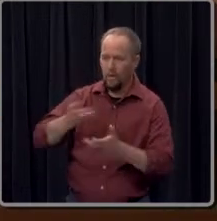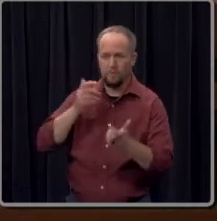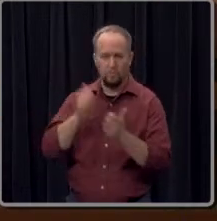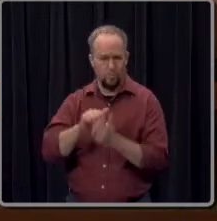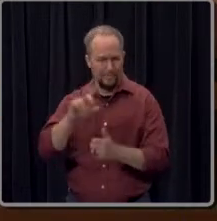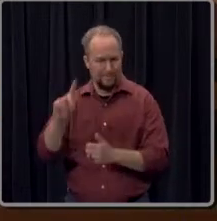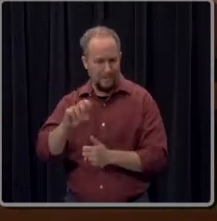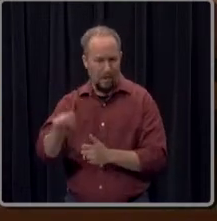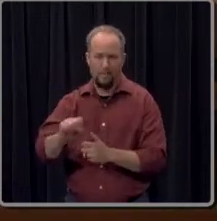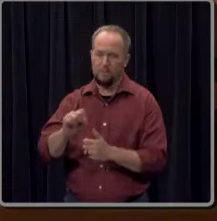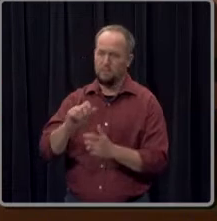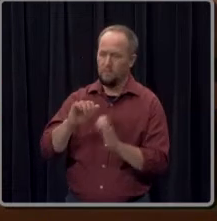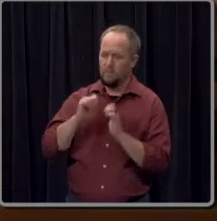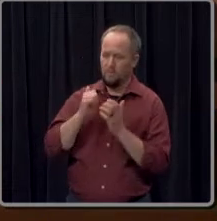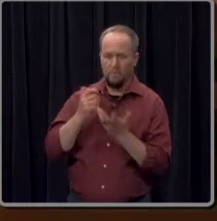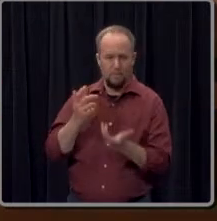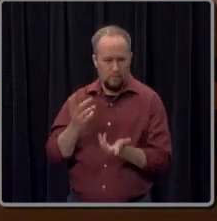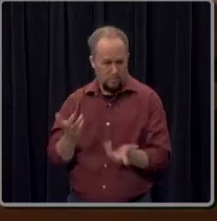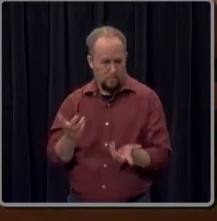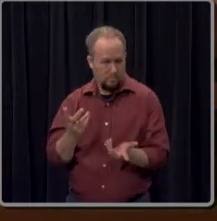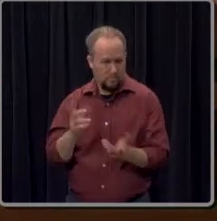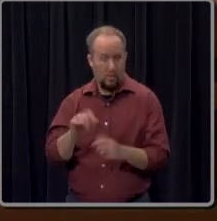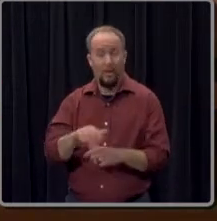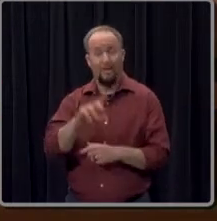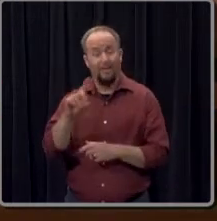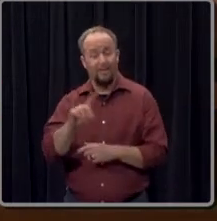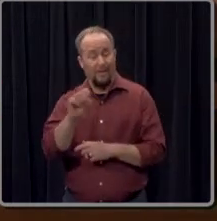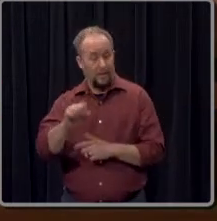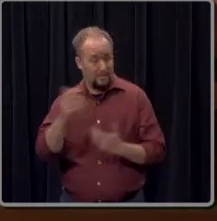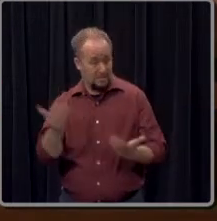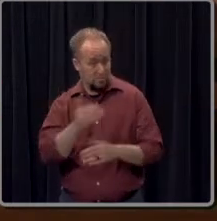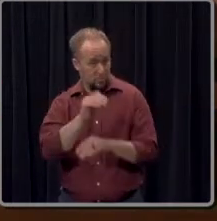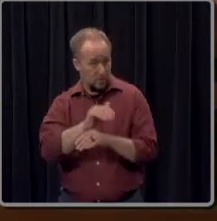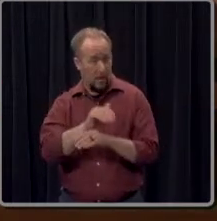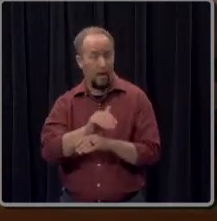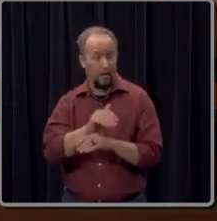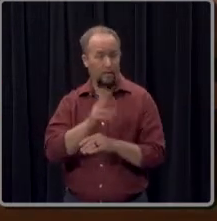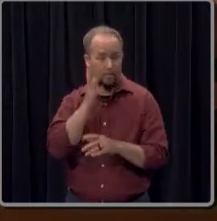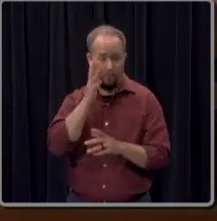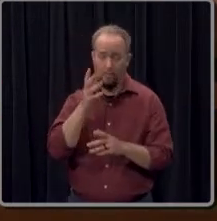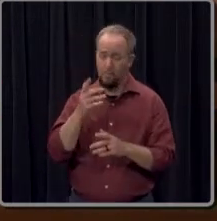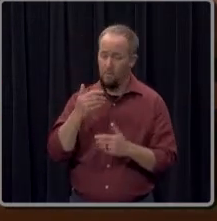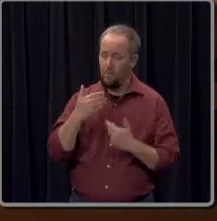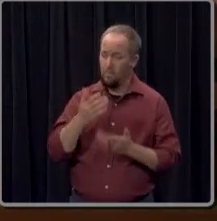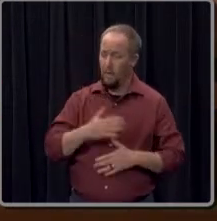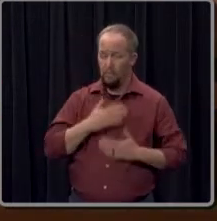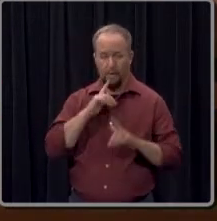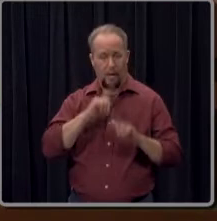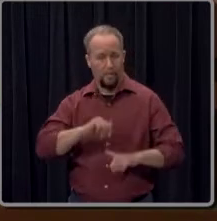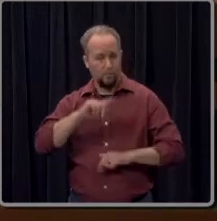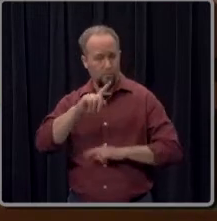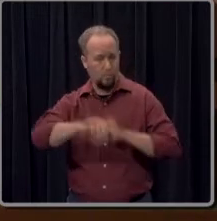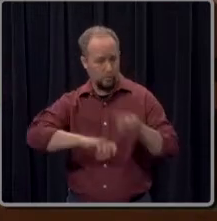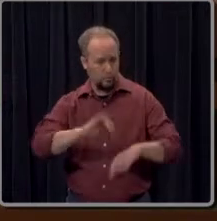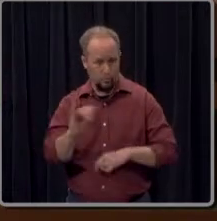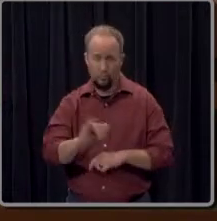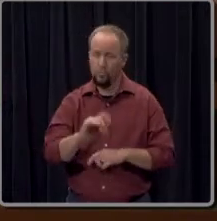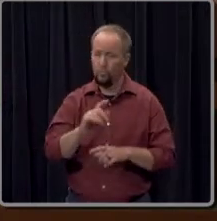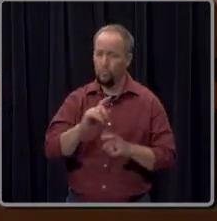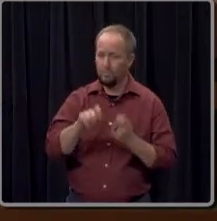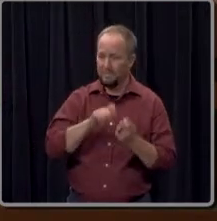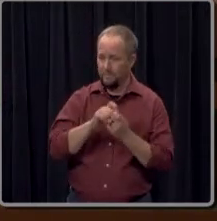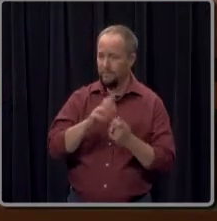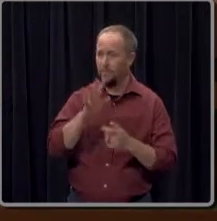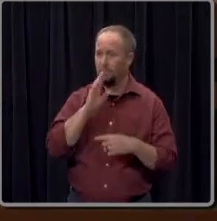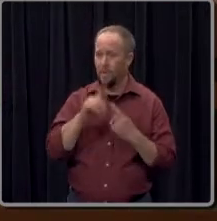to work through this. I will tell you that DS is here tonight, and when we get to that point, they'd be happy to answer questions as well, to specifically